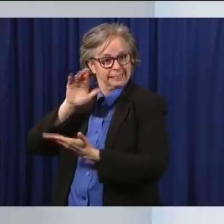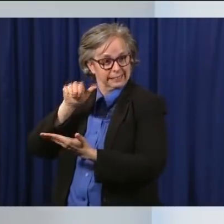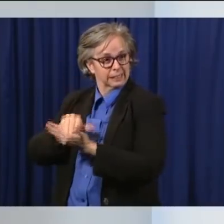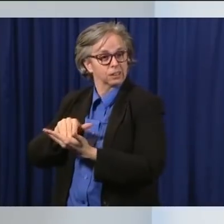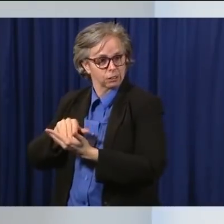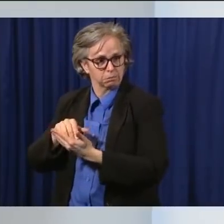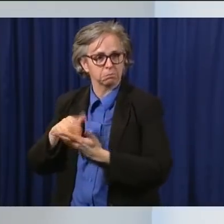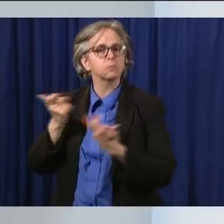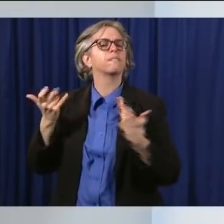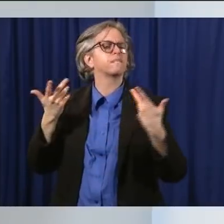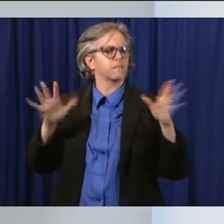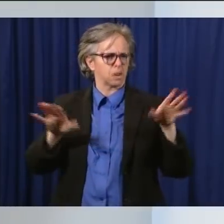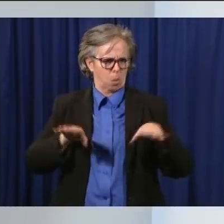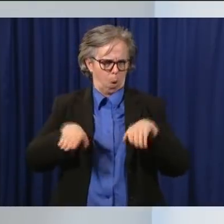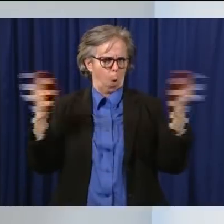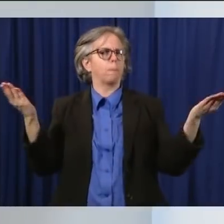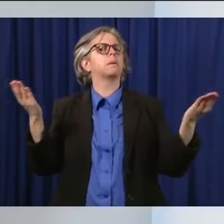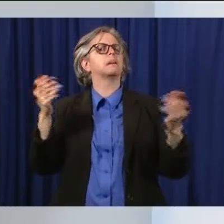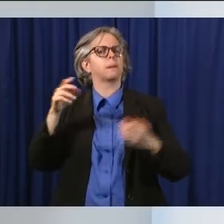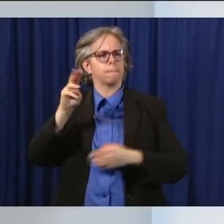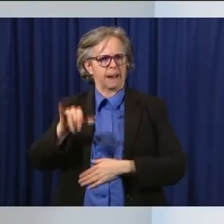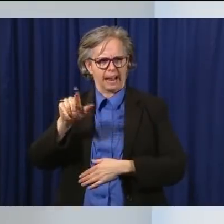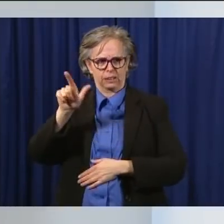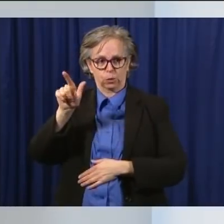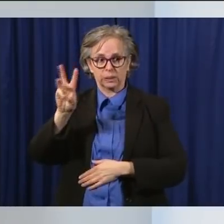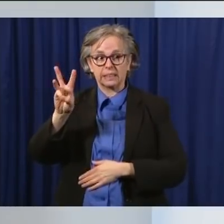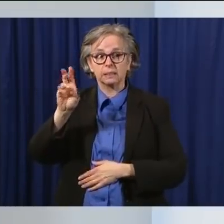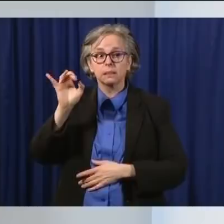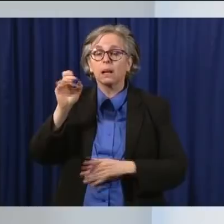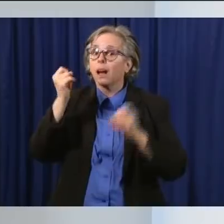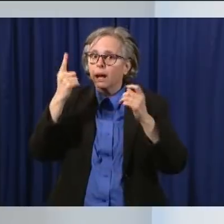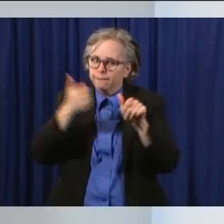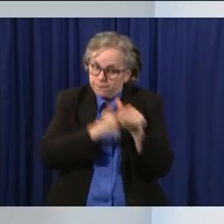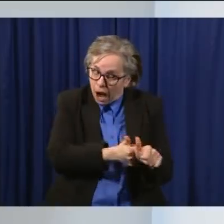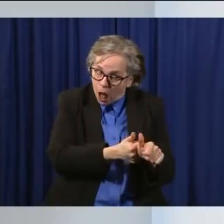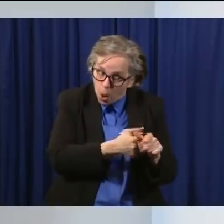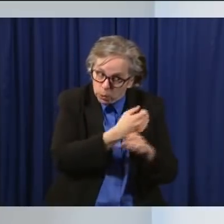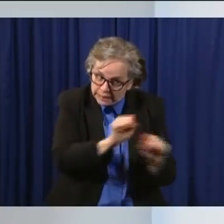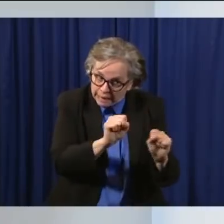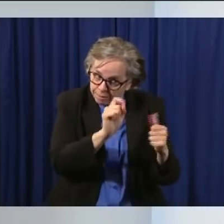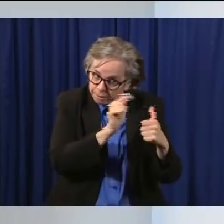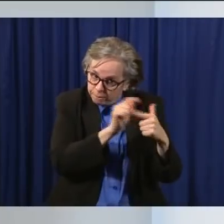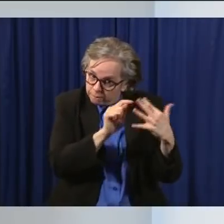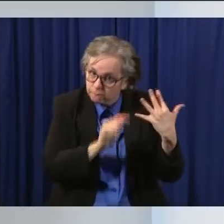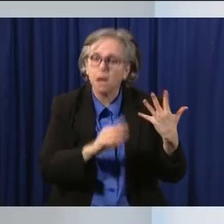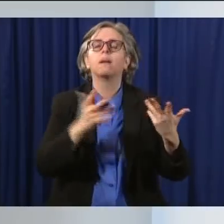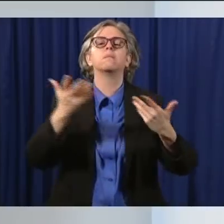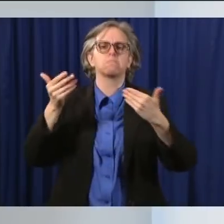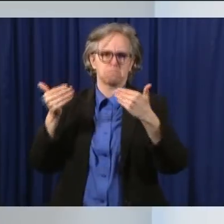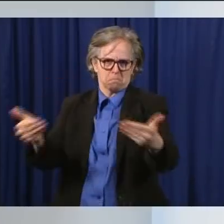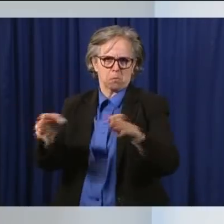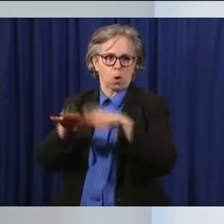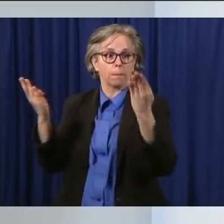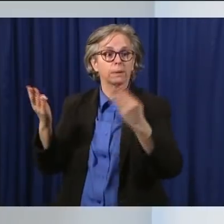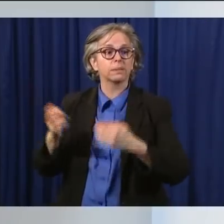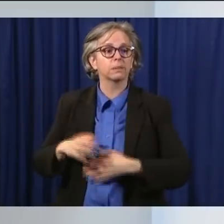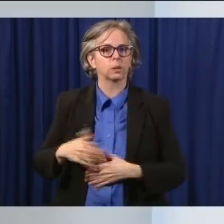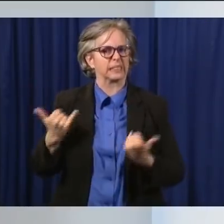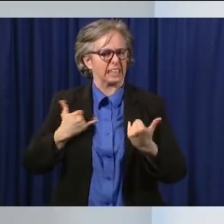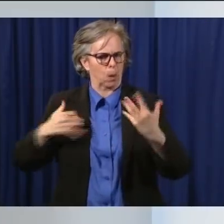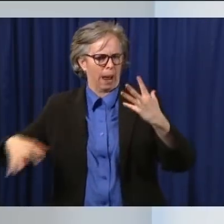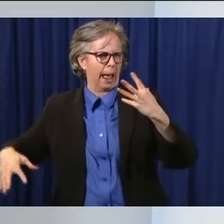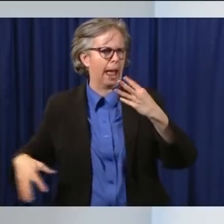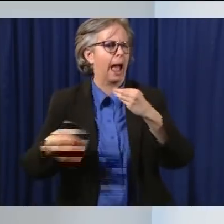those safety protocols. What we are adding to that we want to make note of today